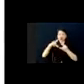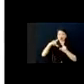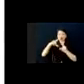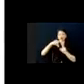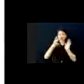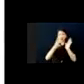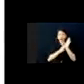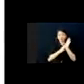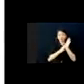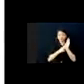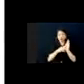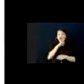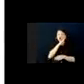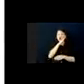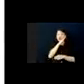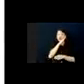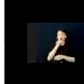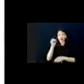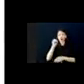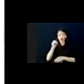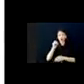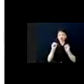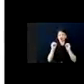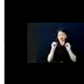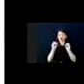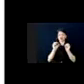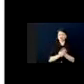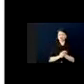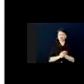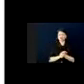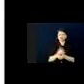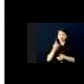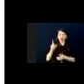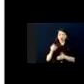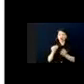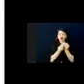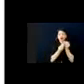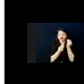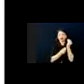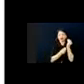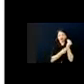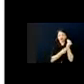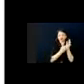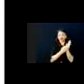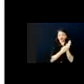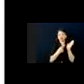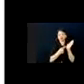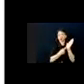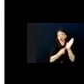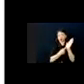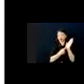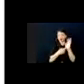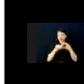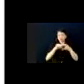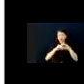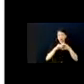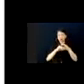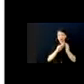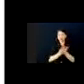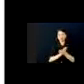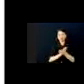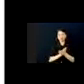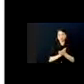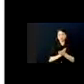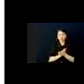or ATM, but they do have an agent. And then the dark gray is no bank at all. And what you can see on the map is that the vast majority